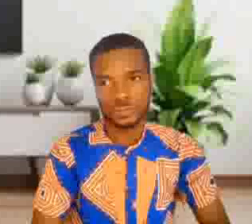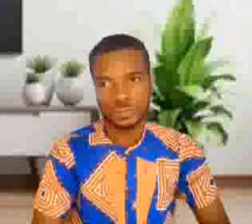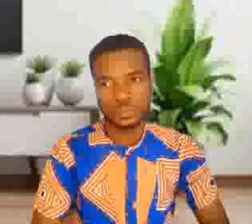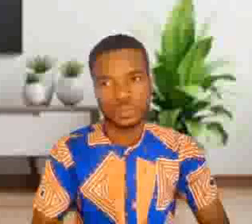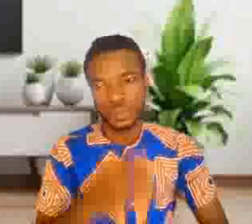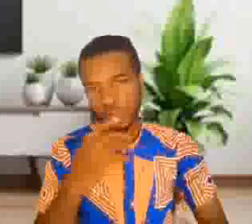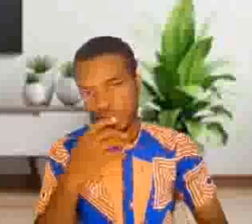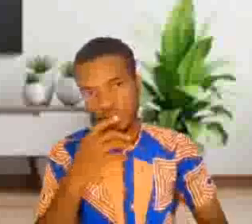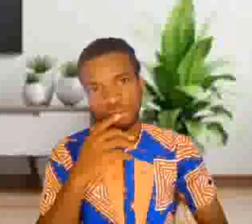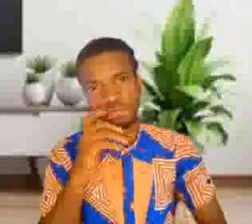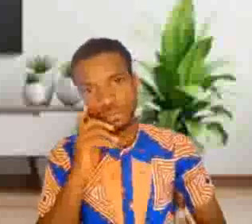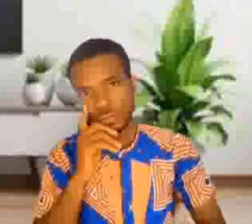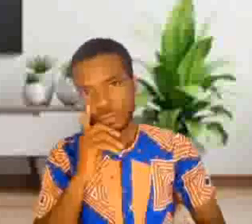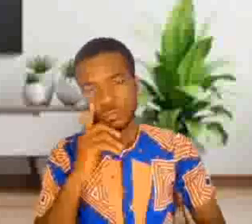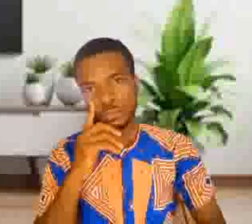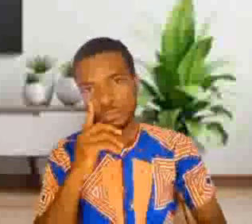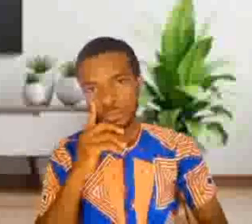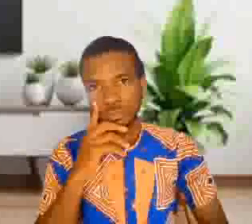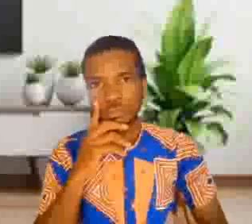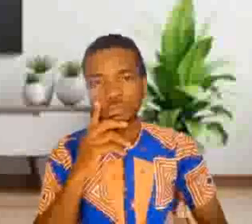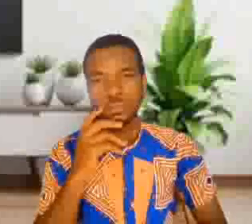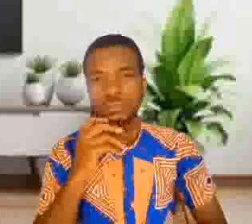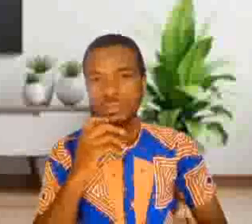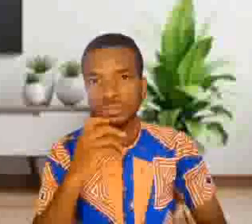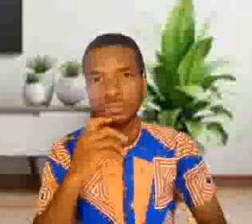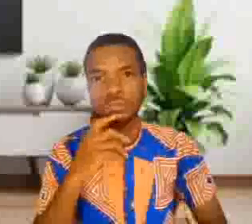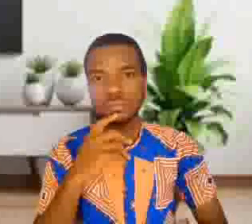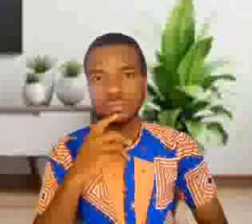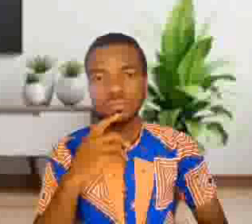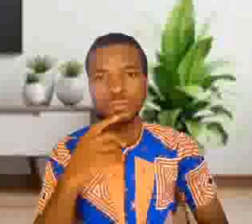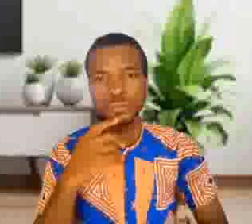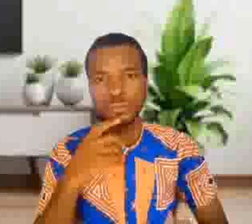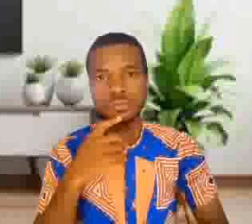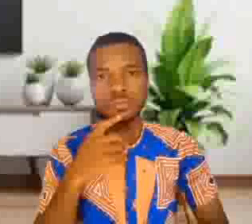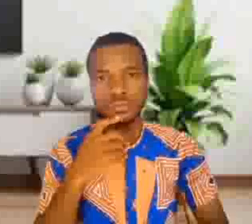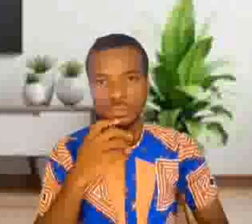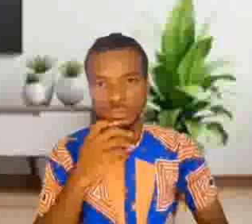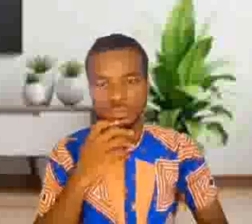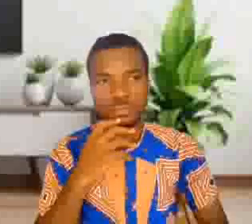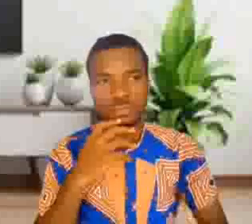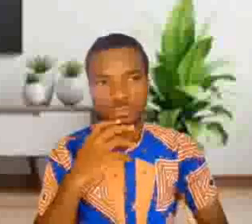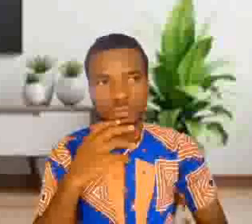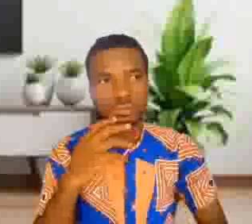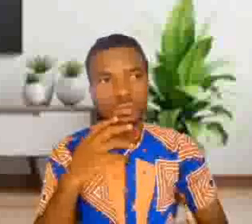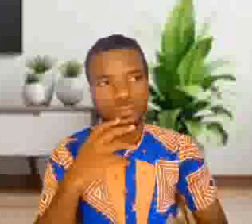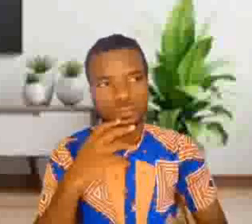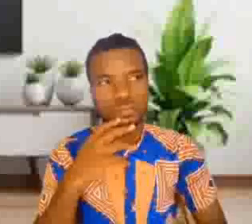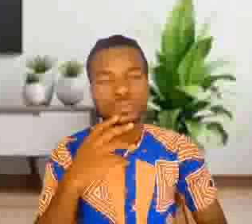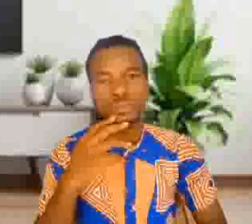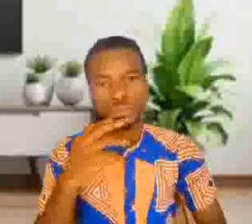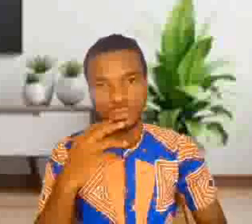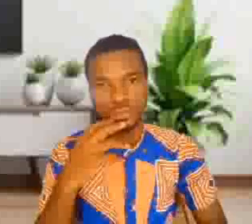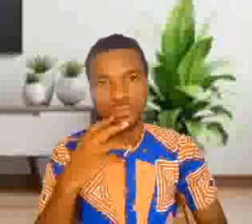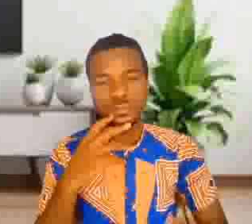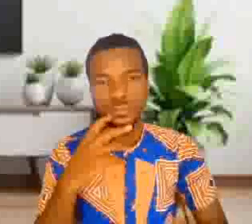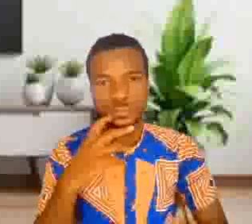I believe this is a very sensitive topic, and I'm trusting the Lord for the